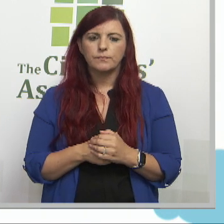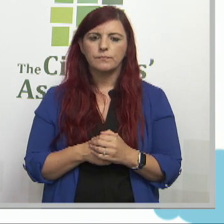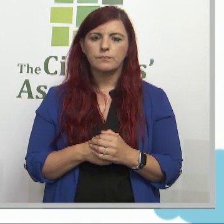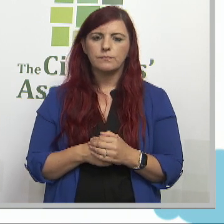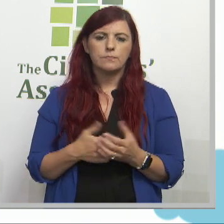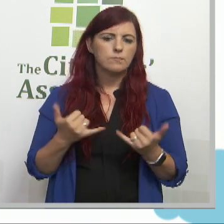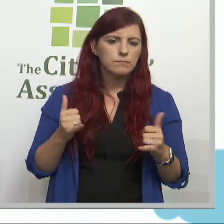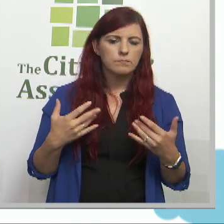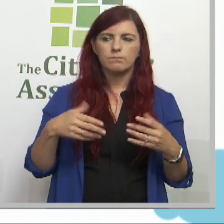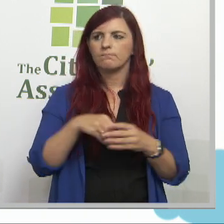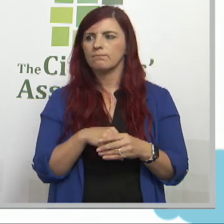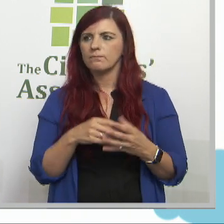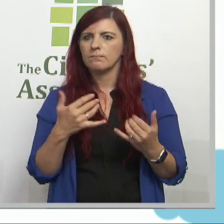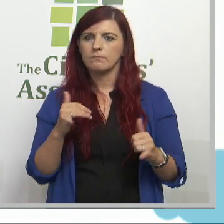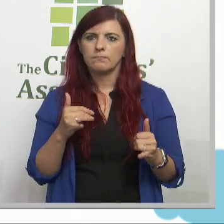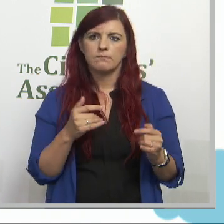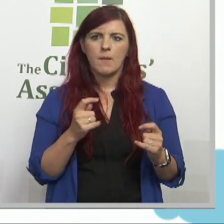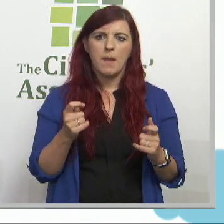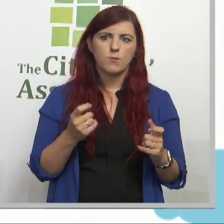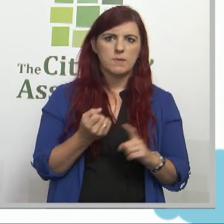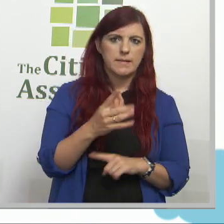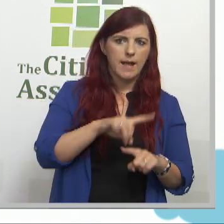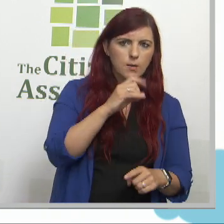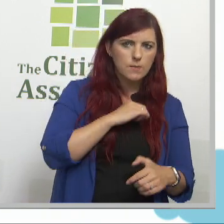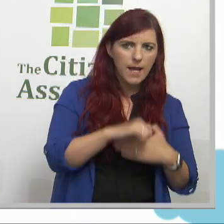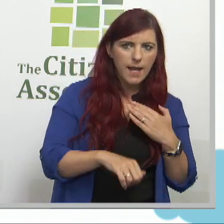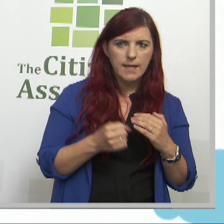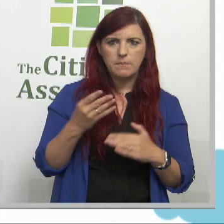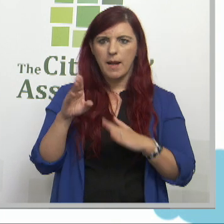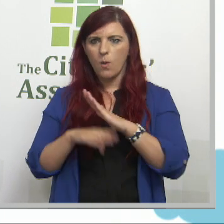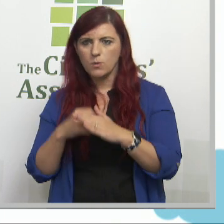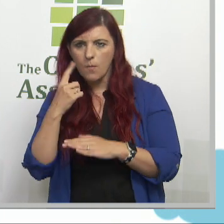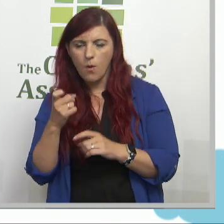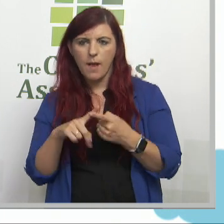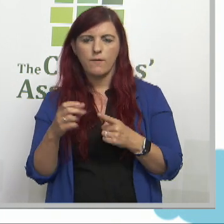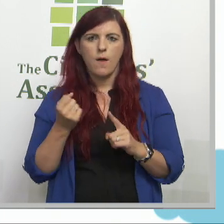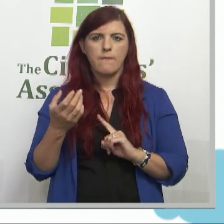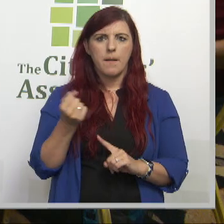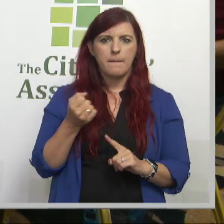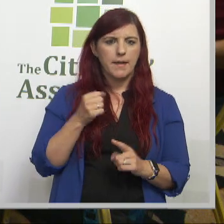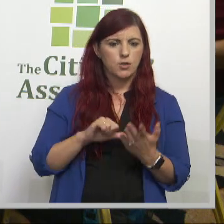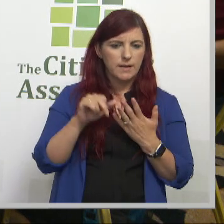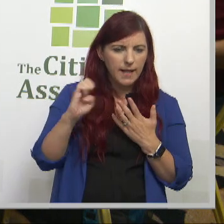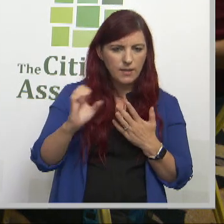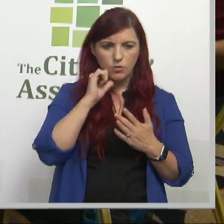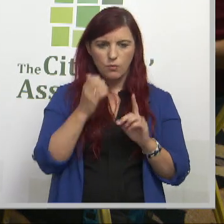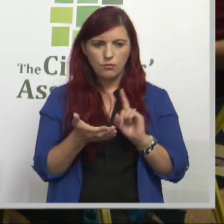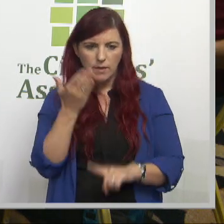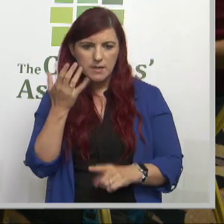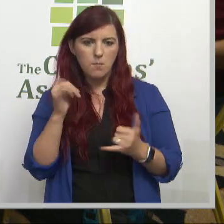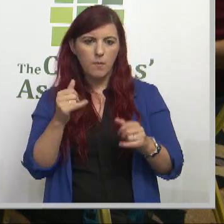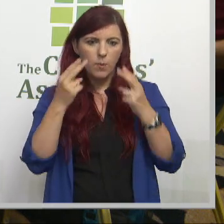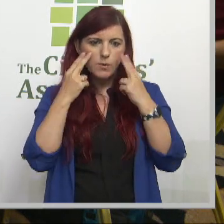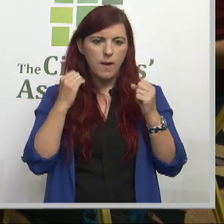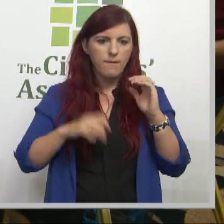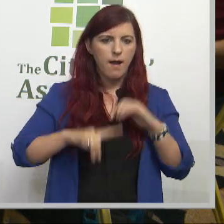spending high today, you might have to run spending low tomorrow. If you have a pension age that you're not going to increase, it's probably going to mean higher taxes in the future.